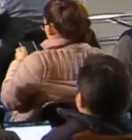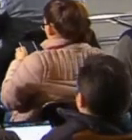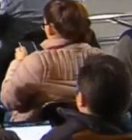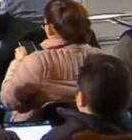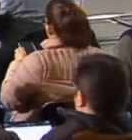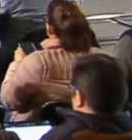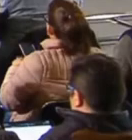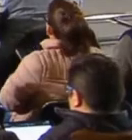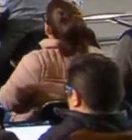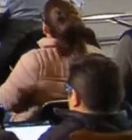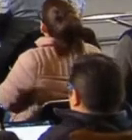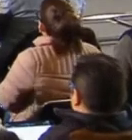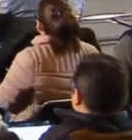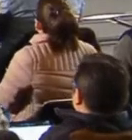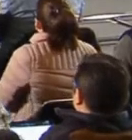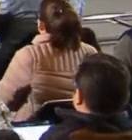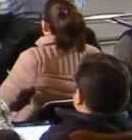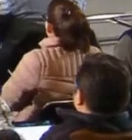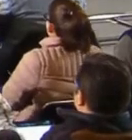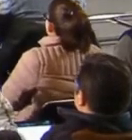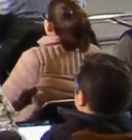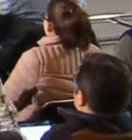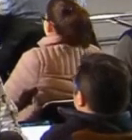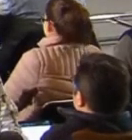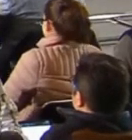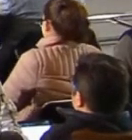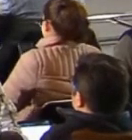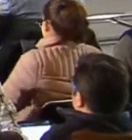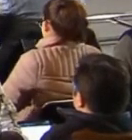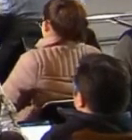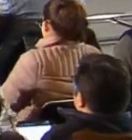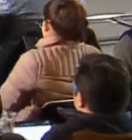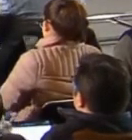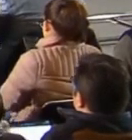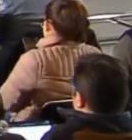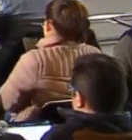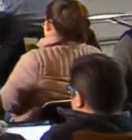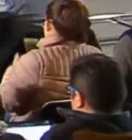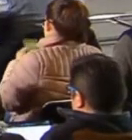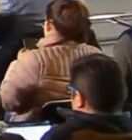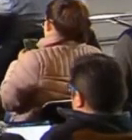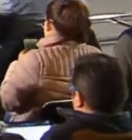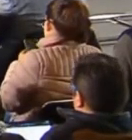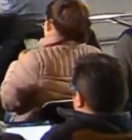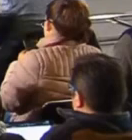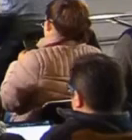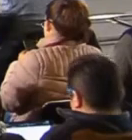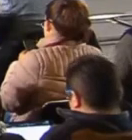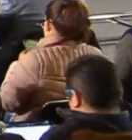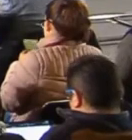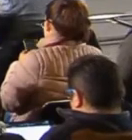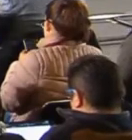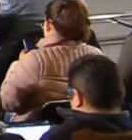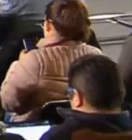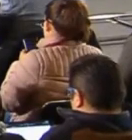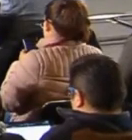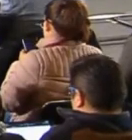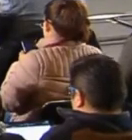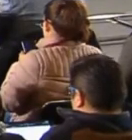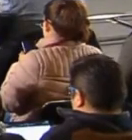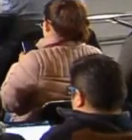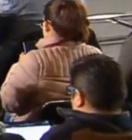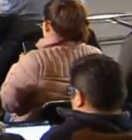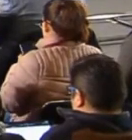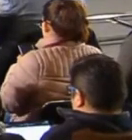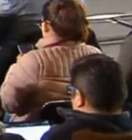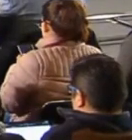Very, very good day, and have a good year, and cheer up. Bueno, nos da mucho gusto iniciar el